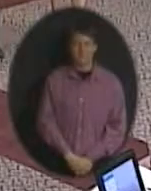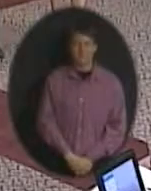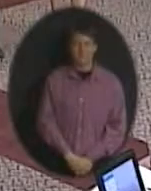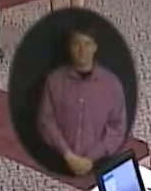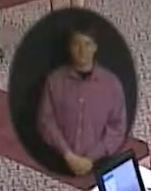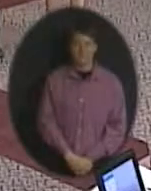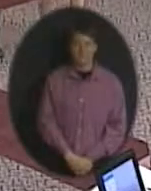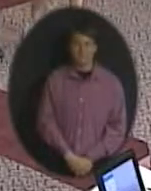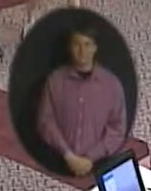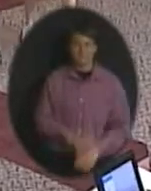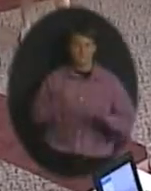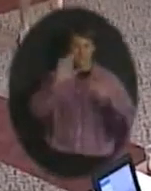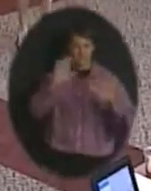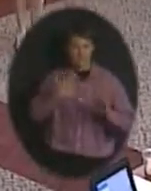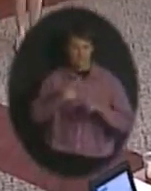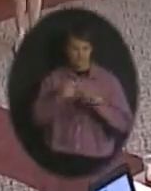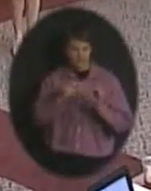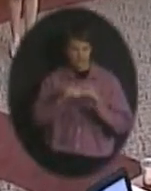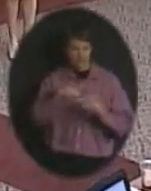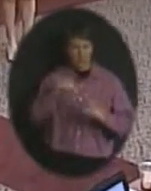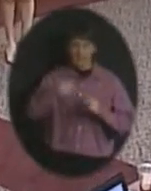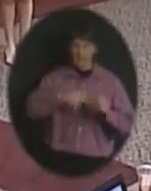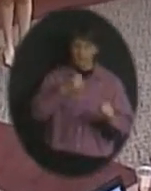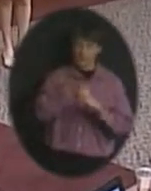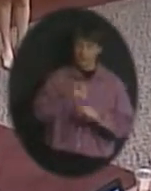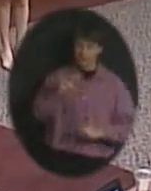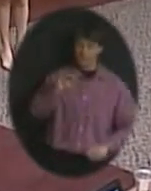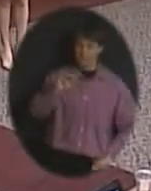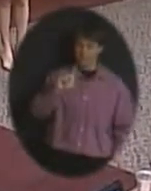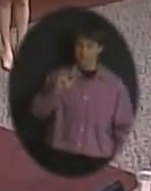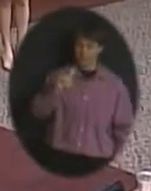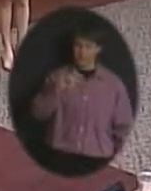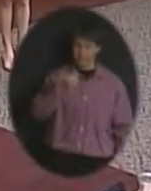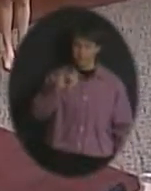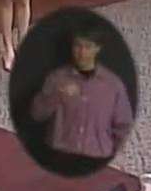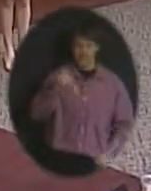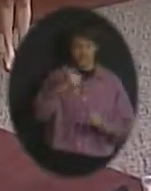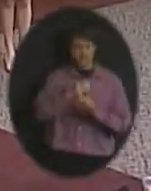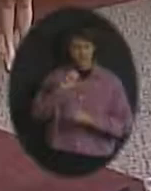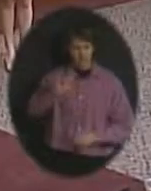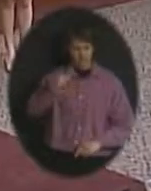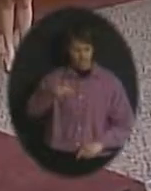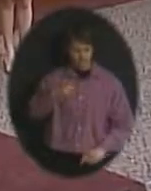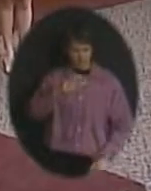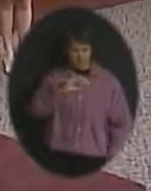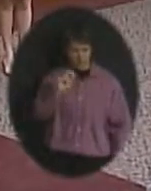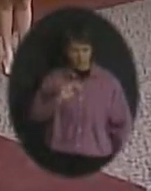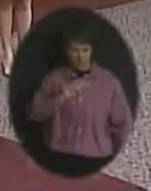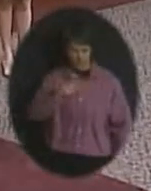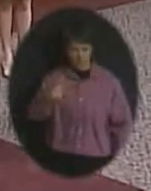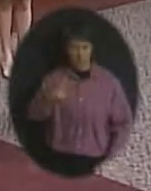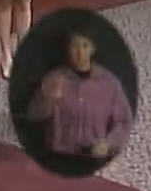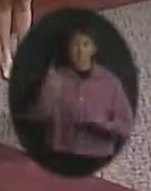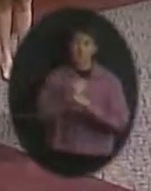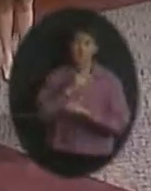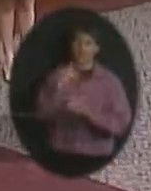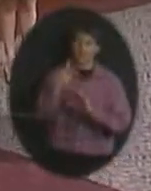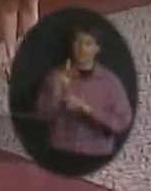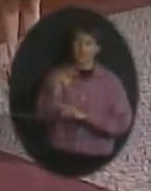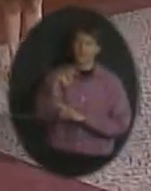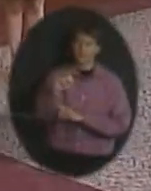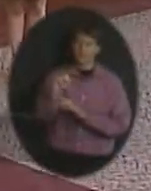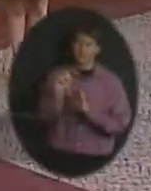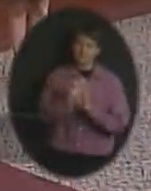This is a great story. This year, Mackenzie Saulnier, a sophomore at Northwest, won the Kansas State bowling title with a